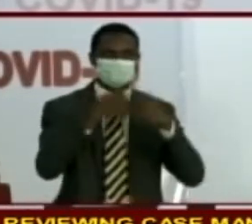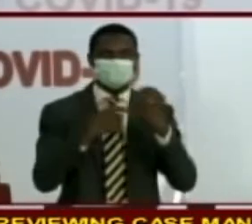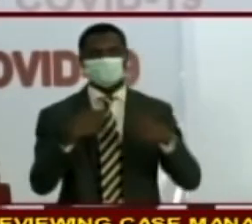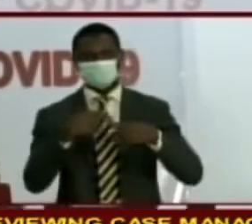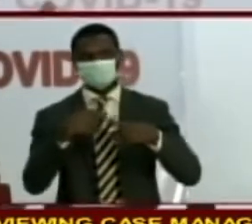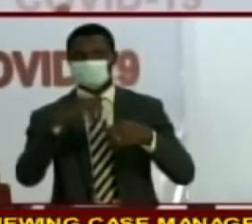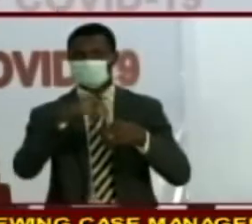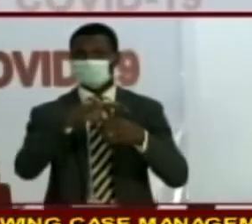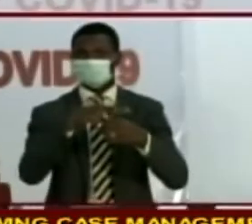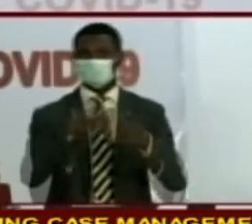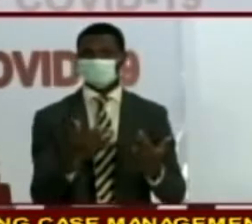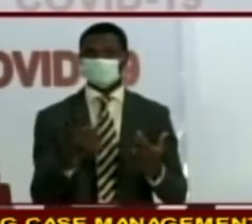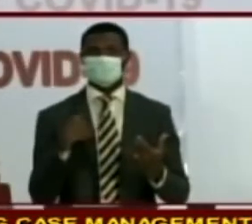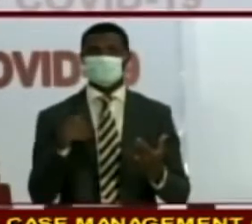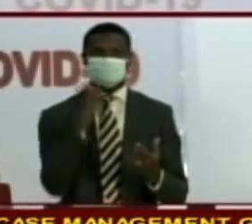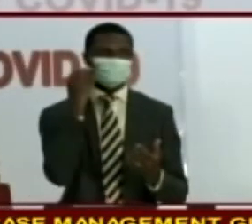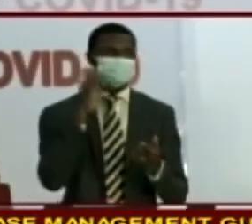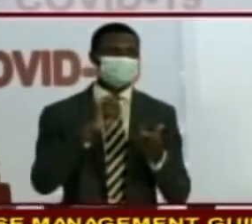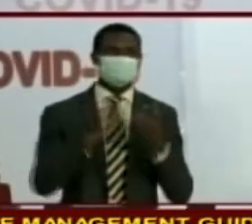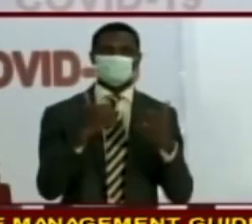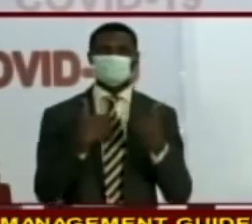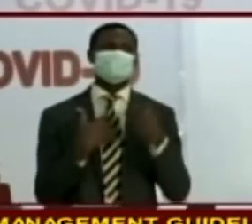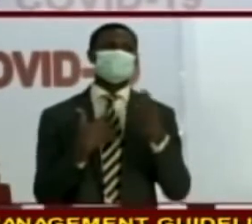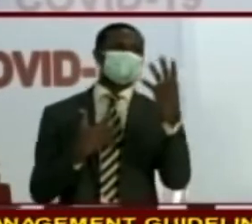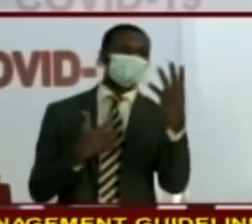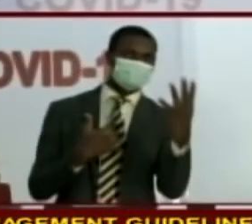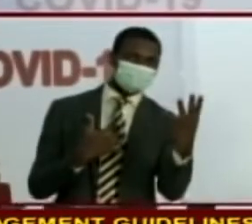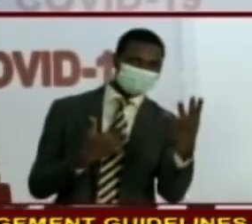supposed to be 4 by-elections. I think 2